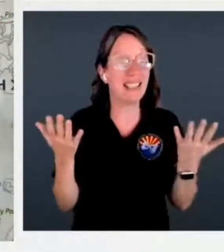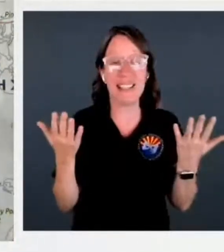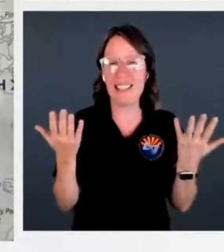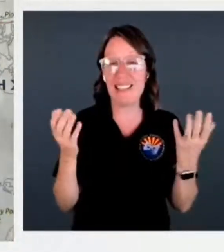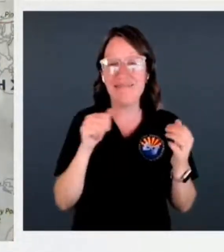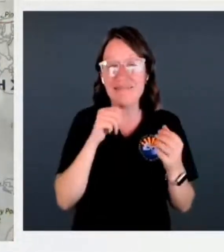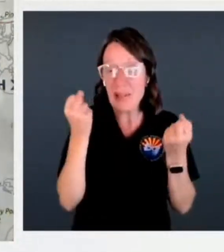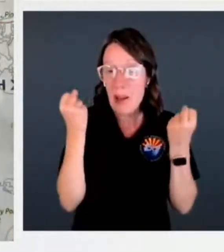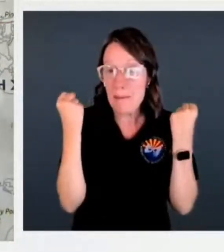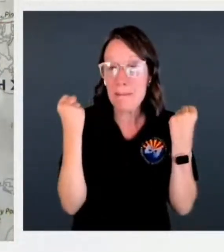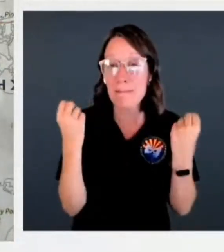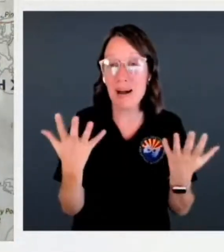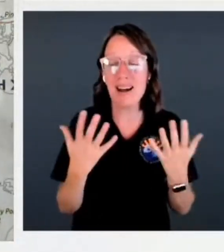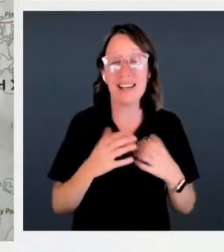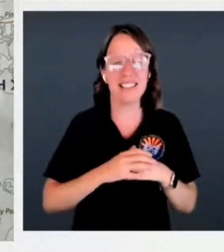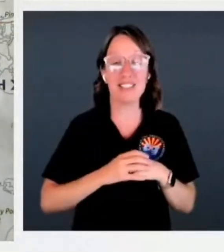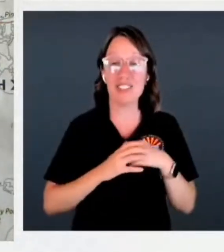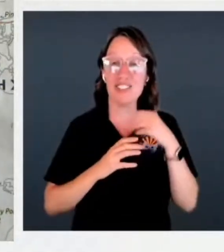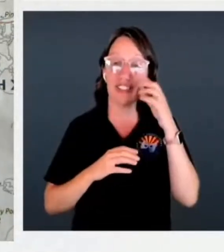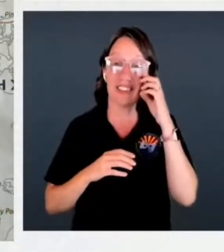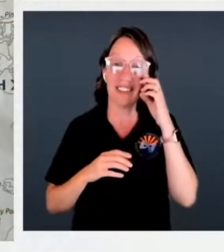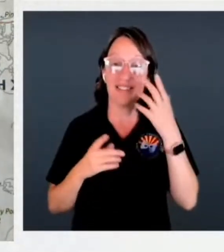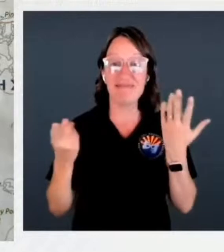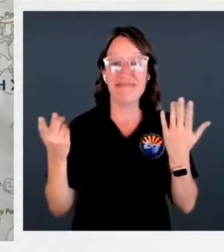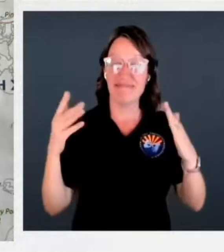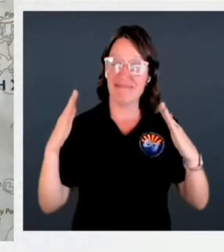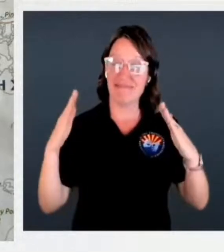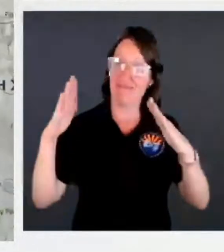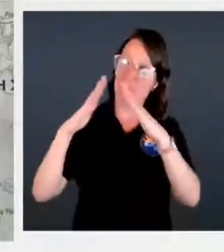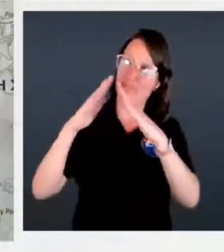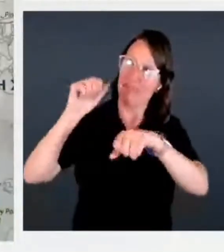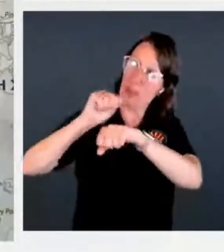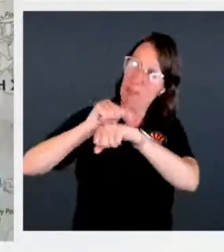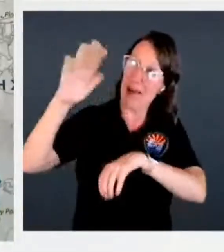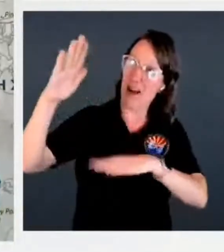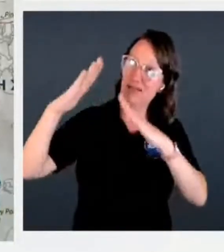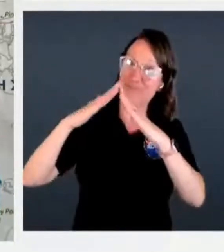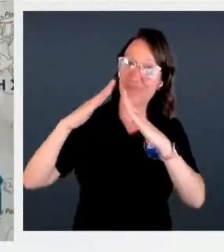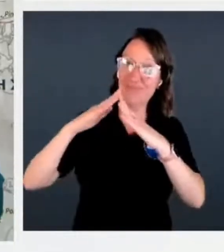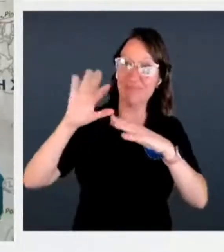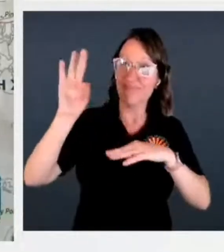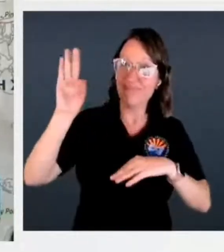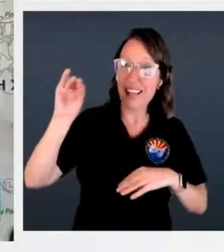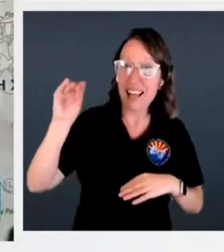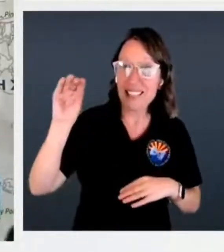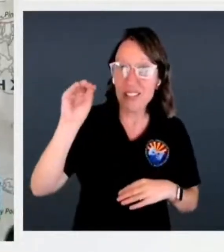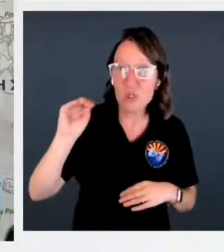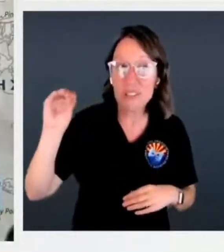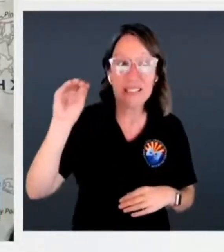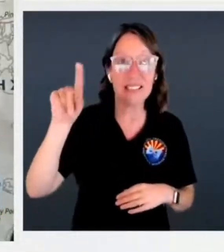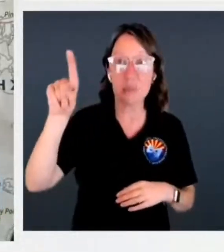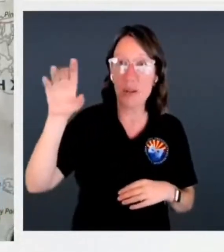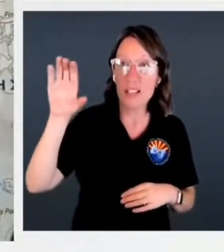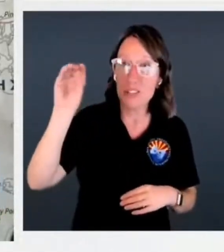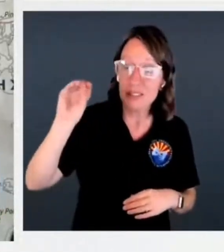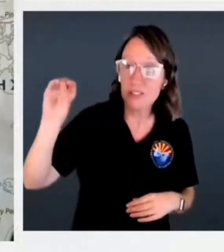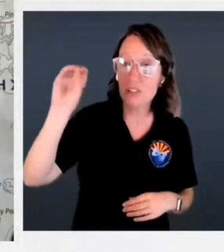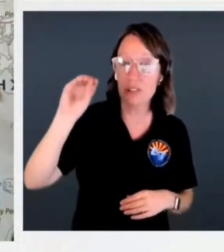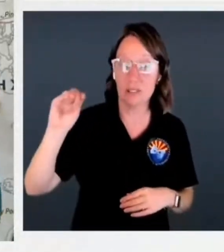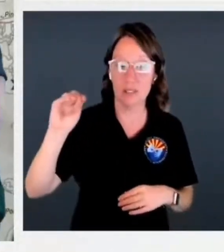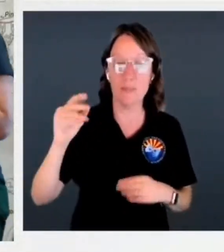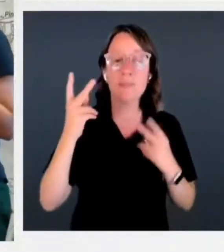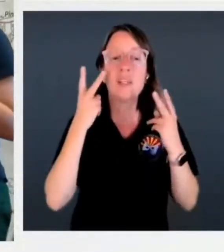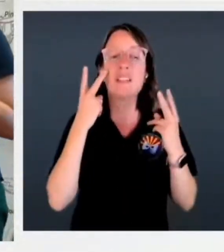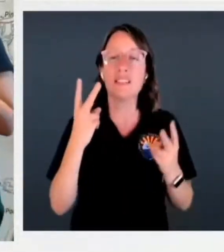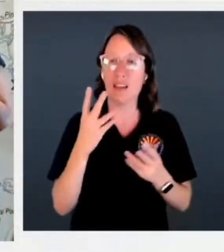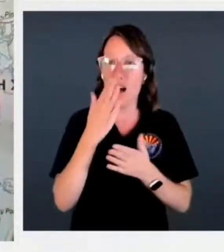even up into the upper 80s to low 90s up on the higher ridges. And we did see some gusty southwest winds down at the